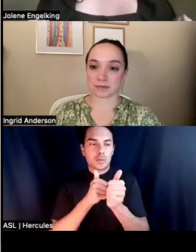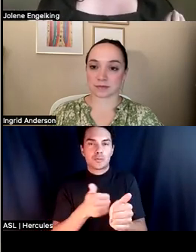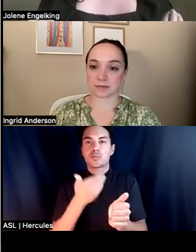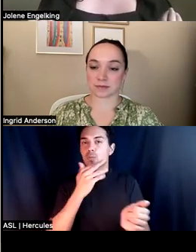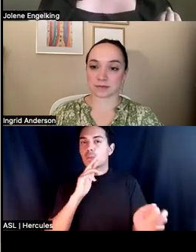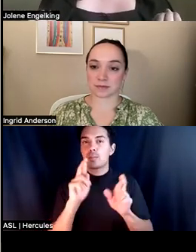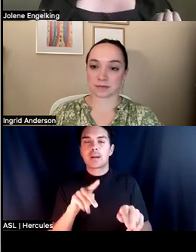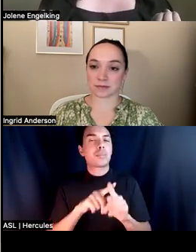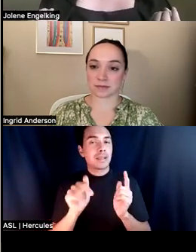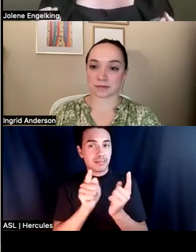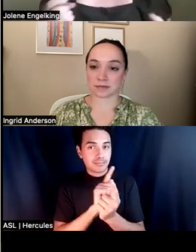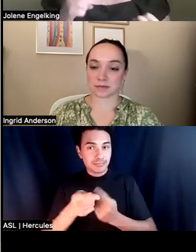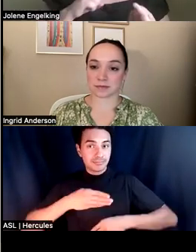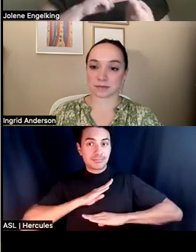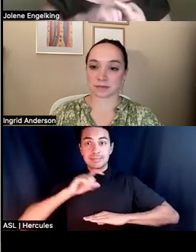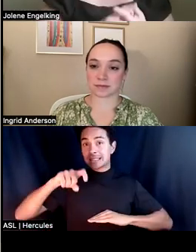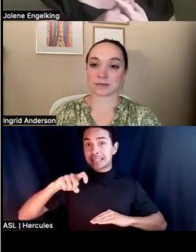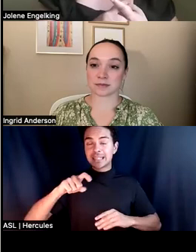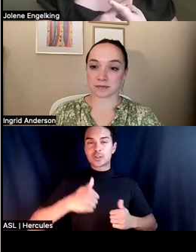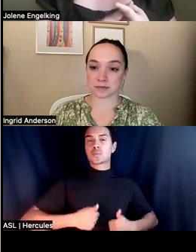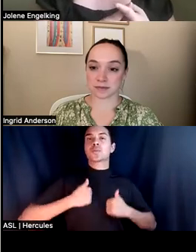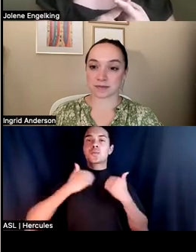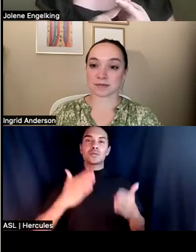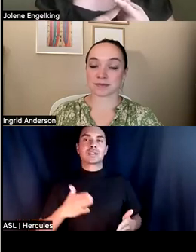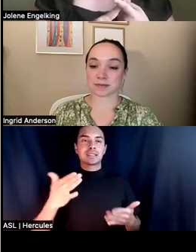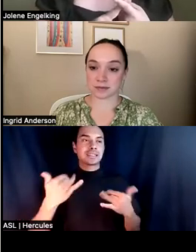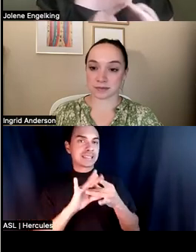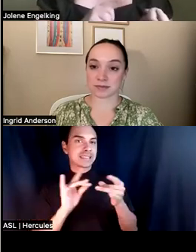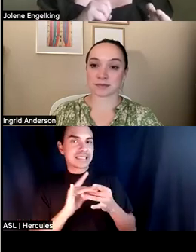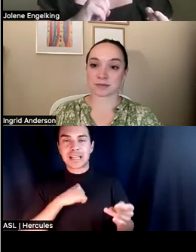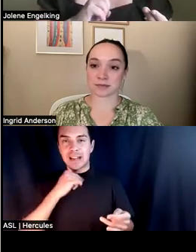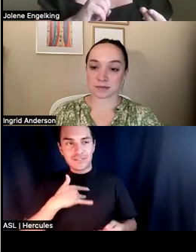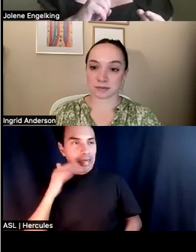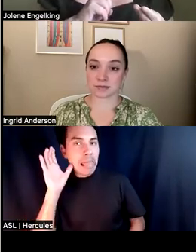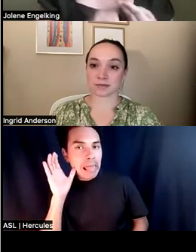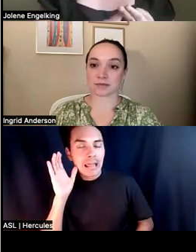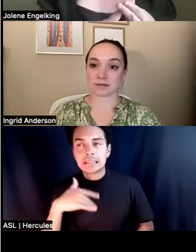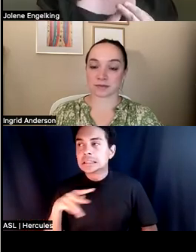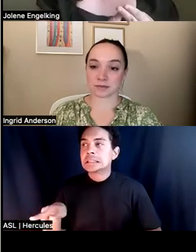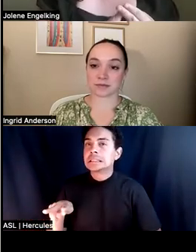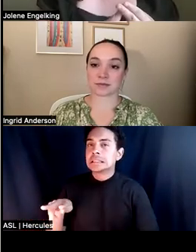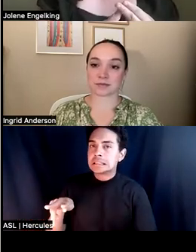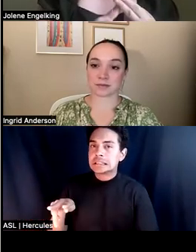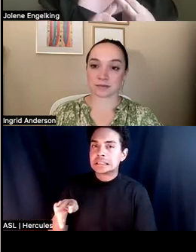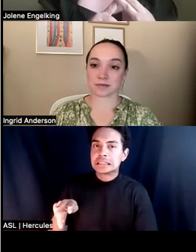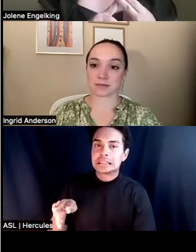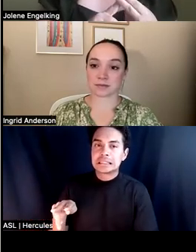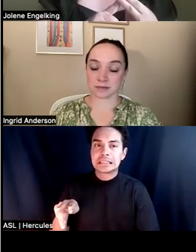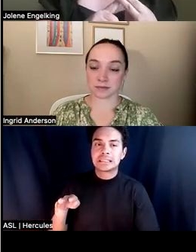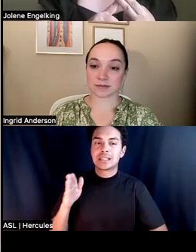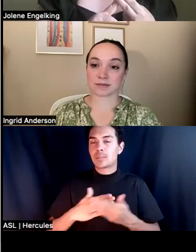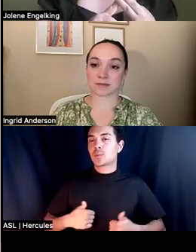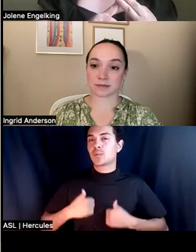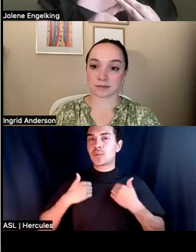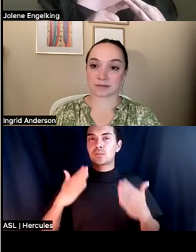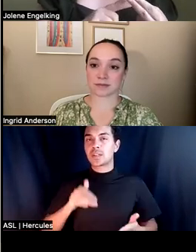not meeting the needs, because survivors are still saying that they aren't feeling listened to. Survivors are still not, reporting